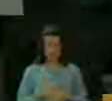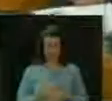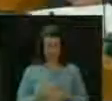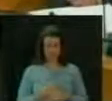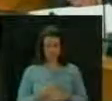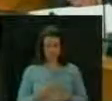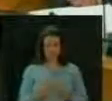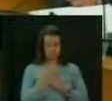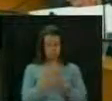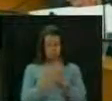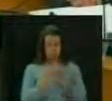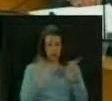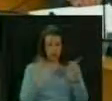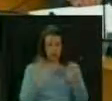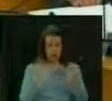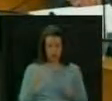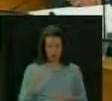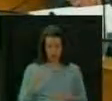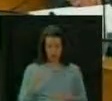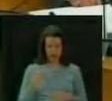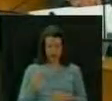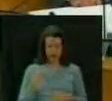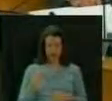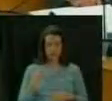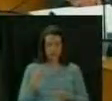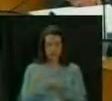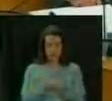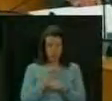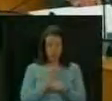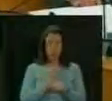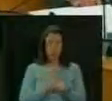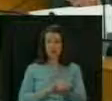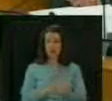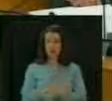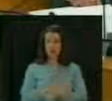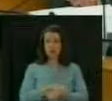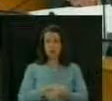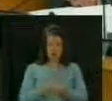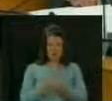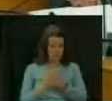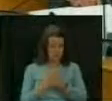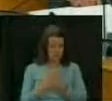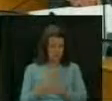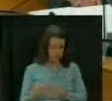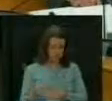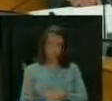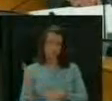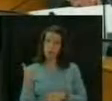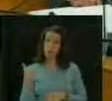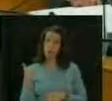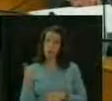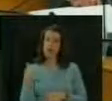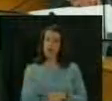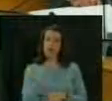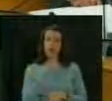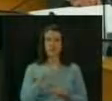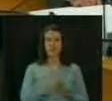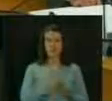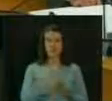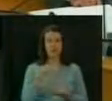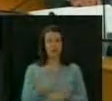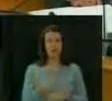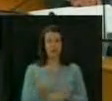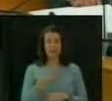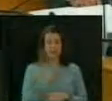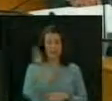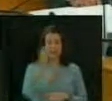The law director has worked on some of those before, and I think that's where we ought to start. And I was just